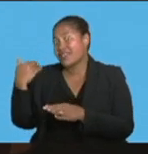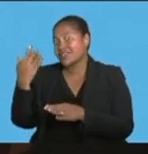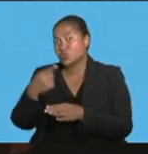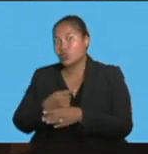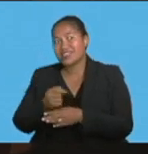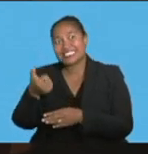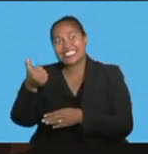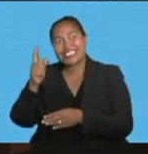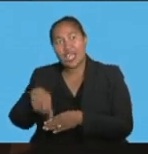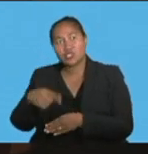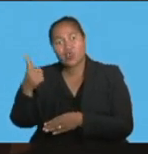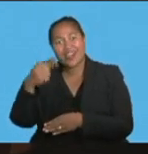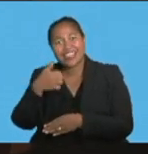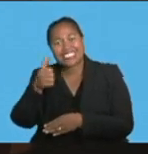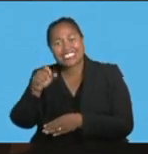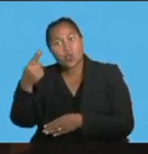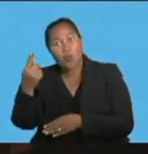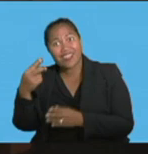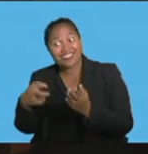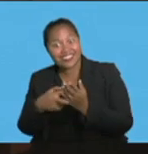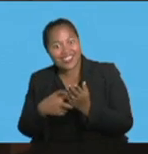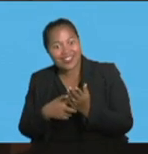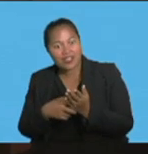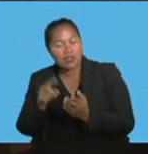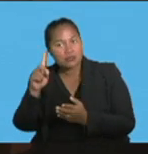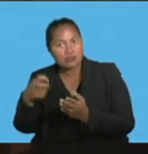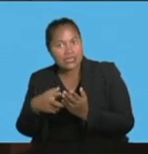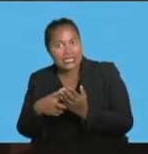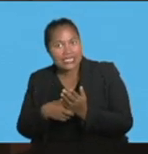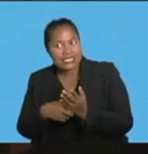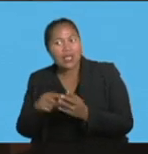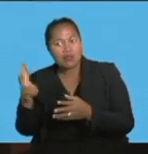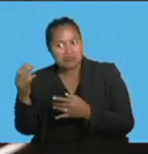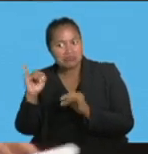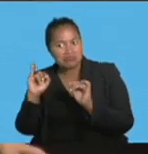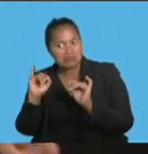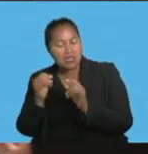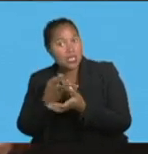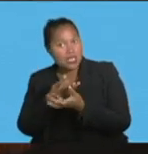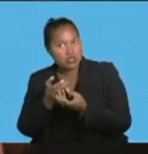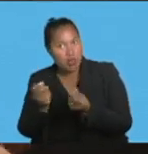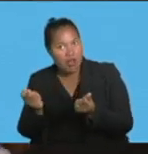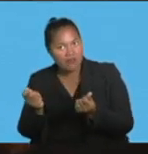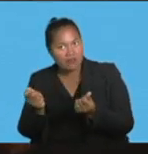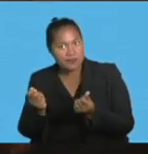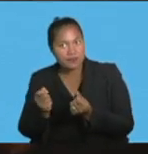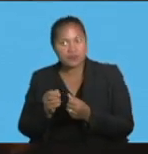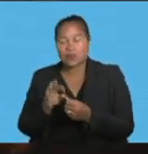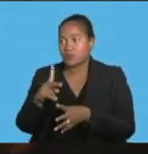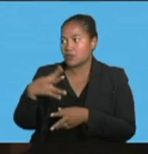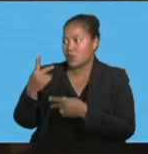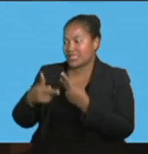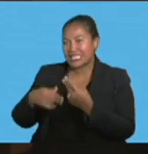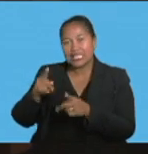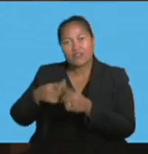6,161 tickets. 90 of these tickets have been addressed and considered closed with identified processes in place